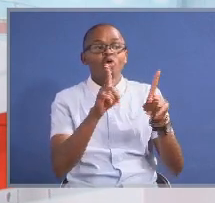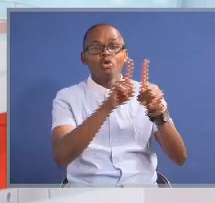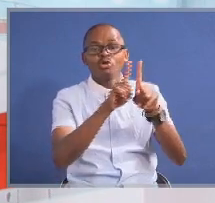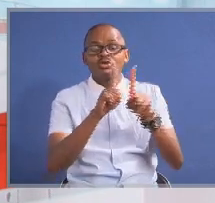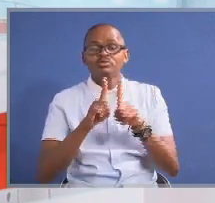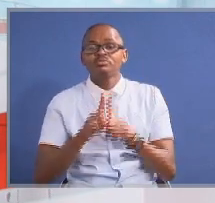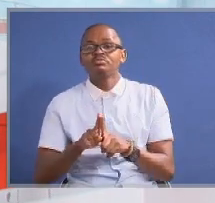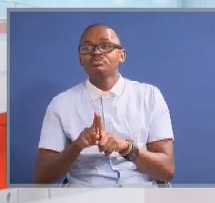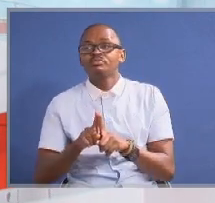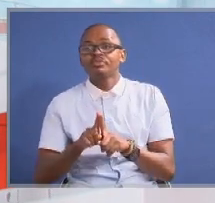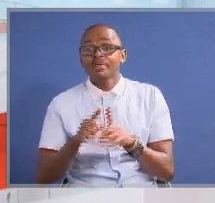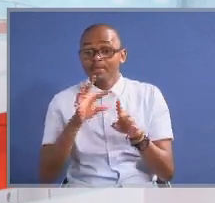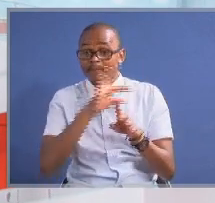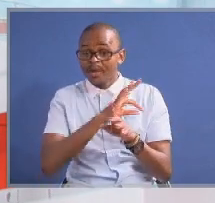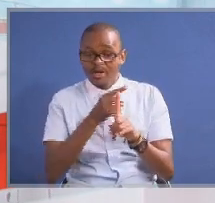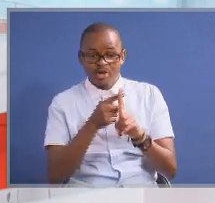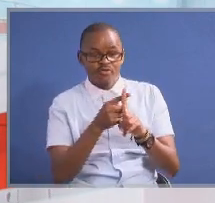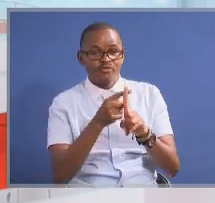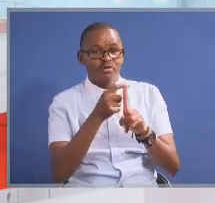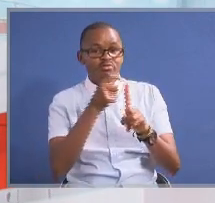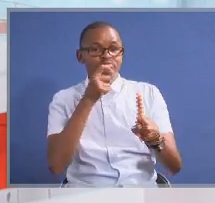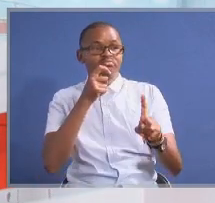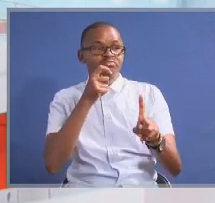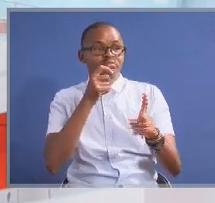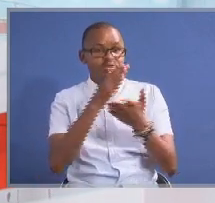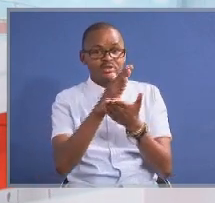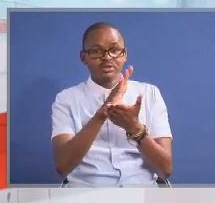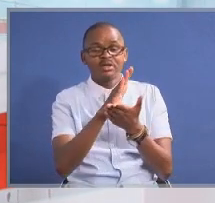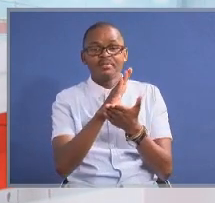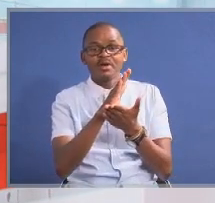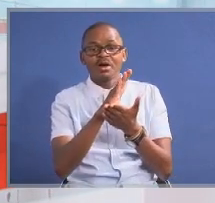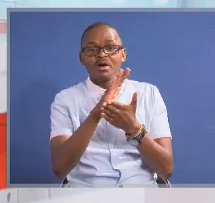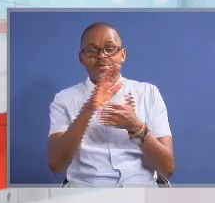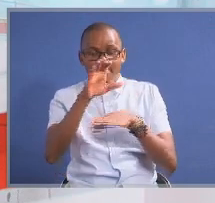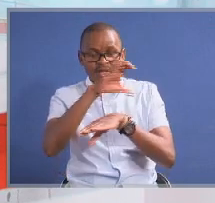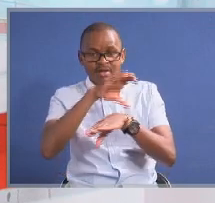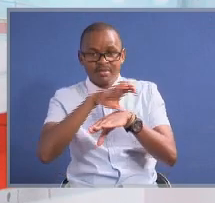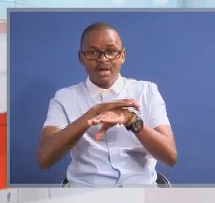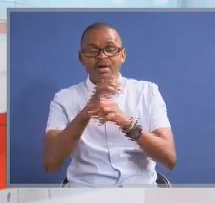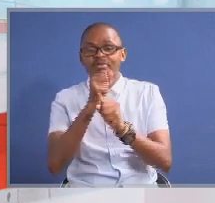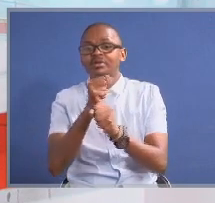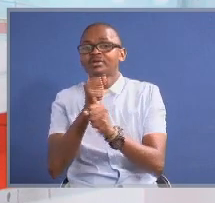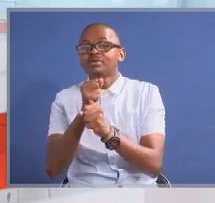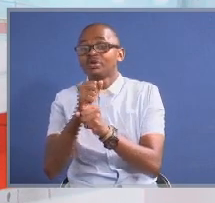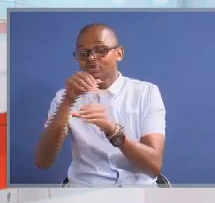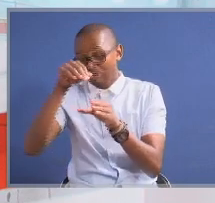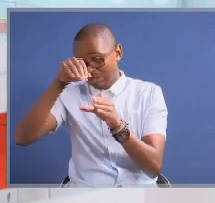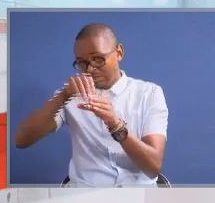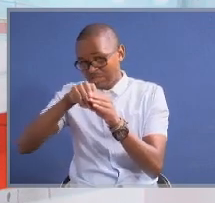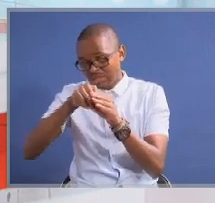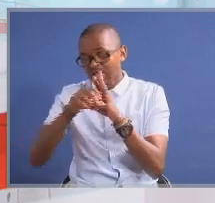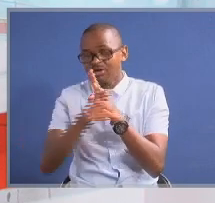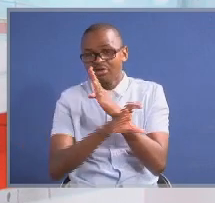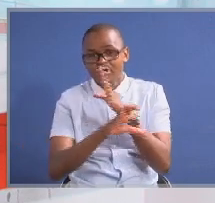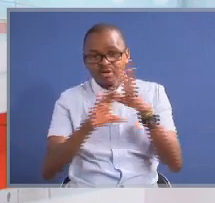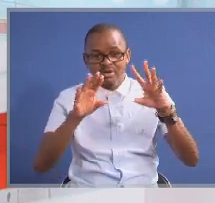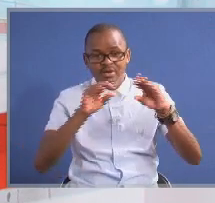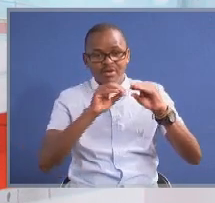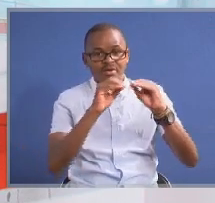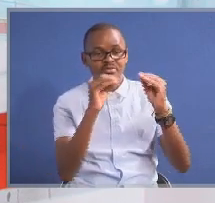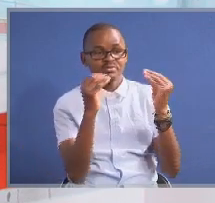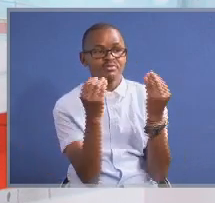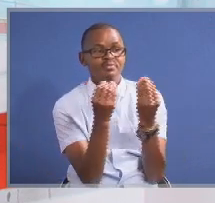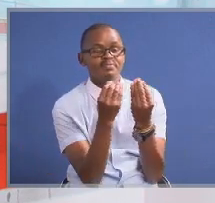also benefiting from some of the early establishment that they have done within the context of this organization, namely